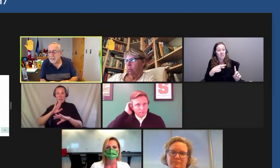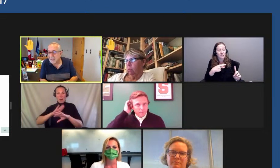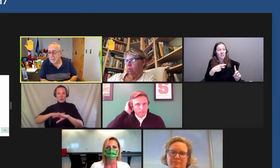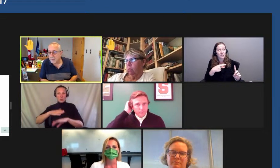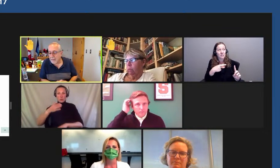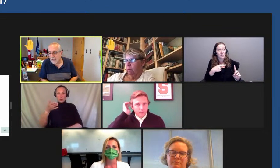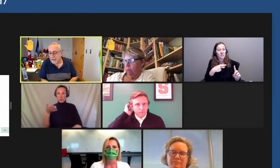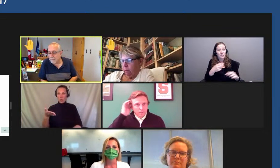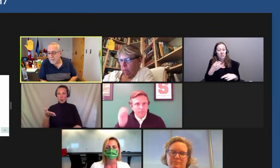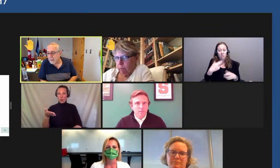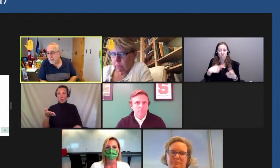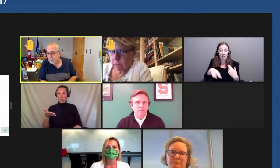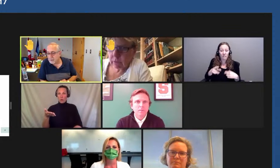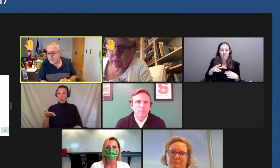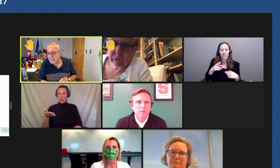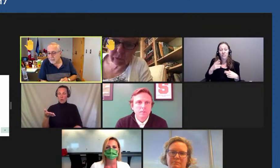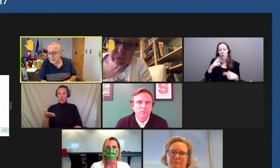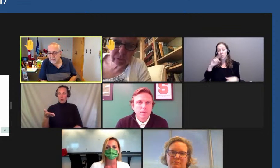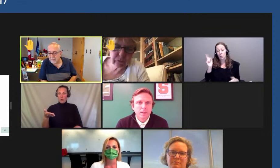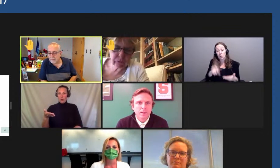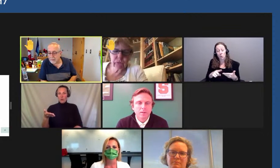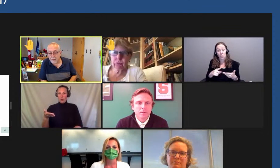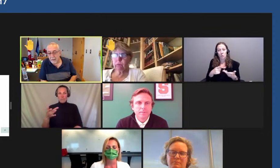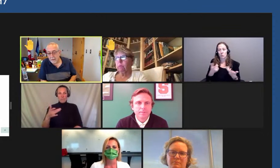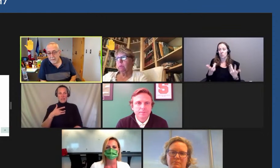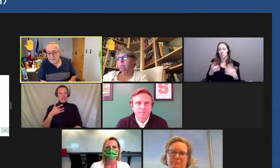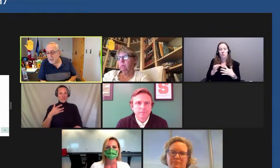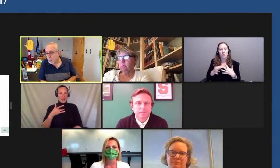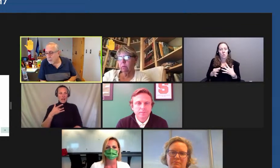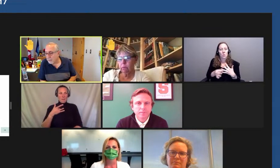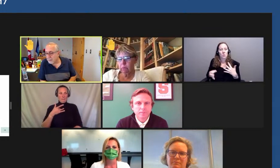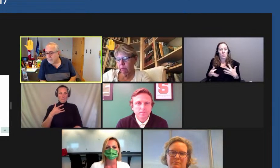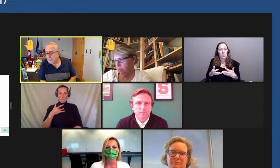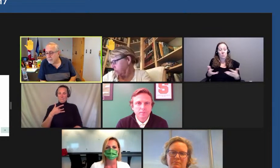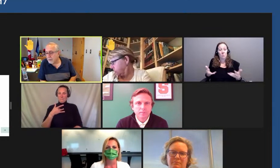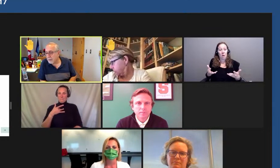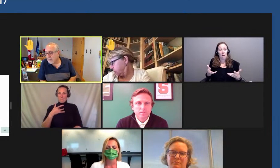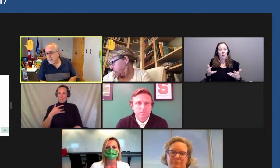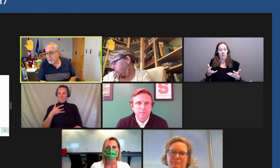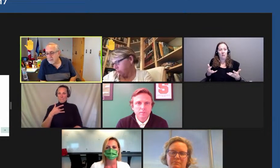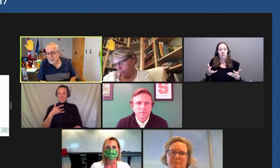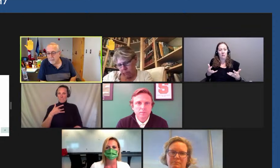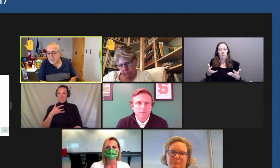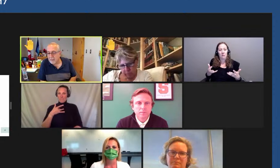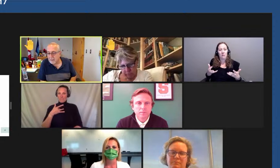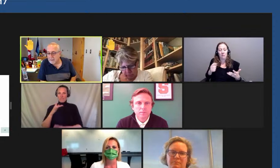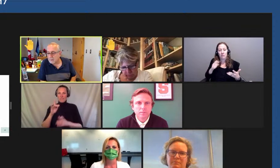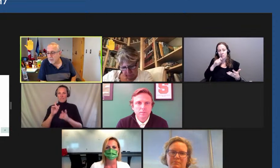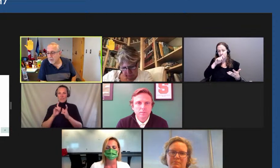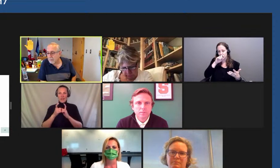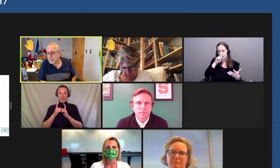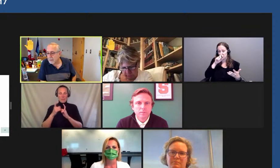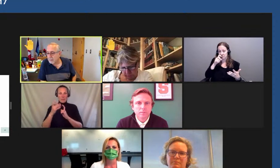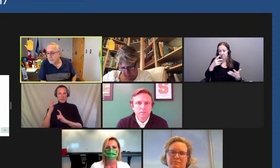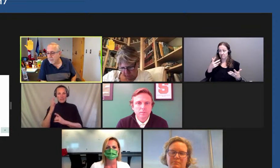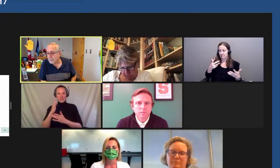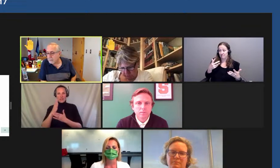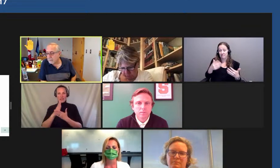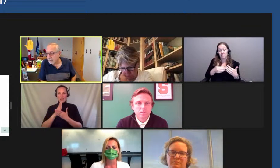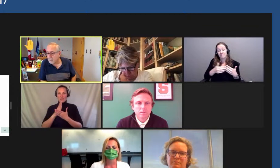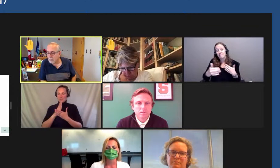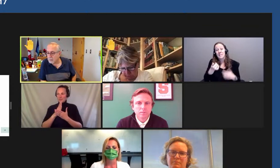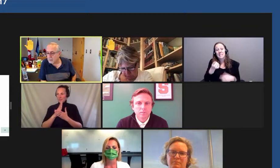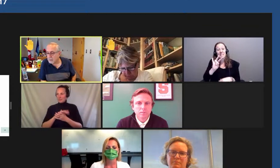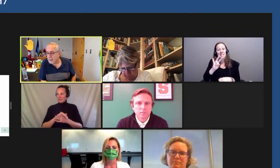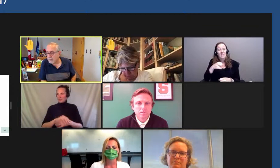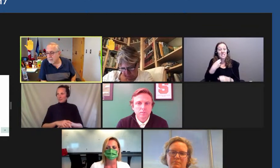don't see we have option here other than is a warning in 17 years we're going to be full,